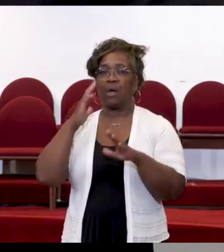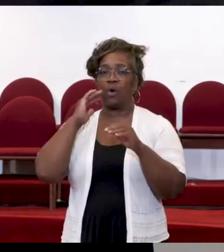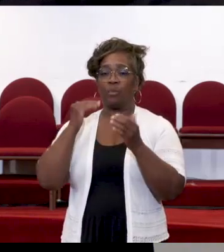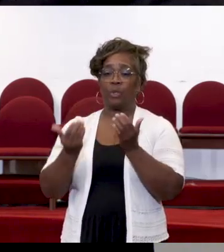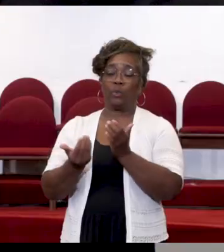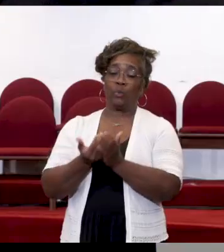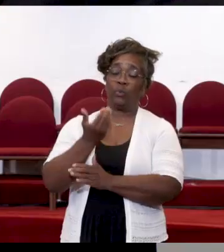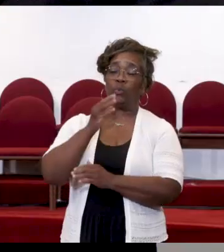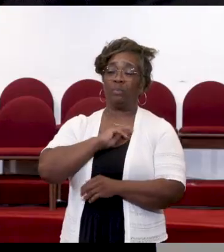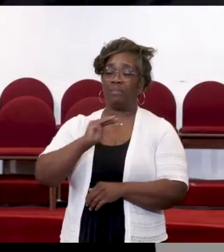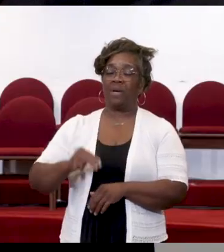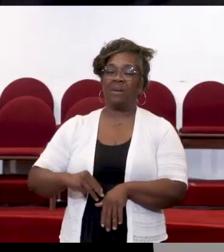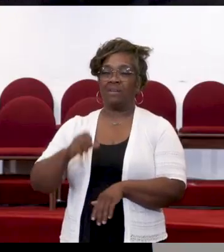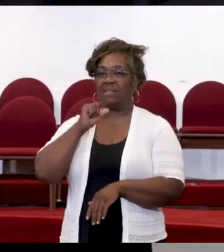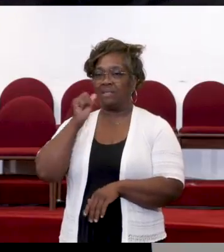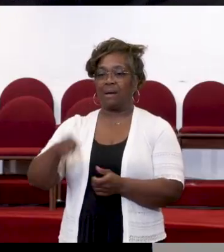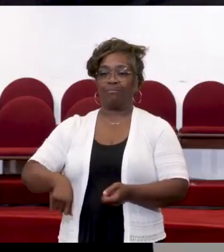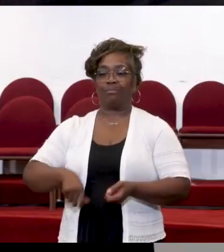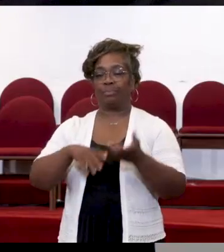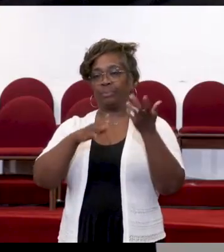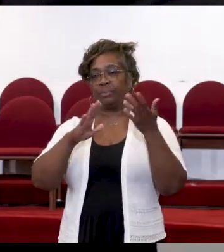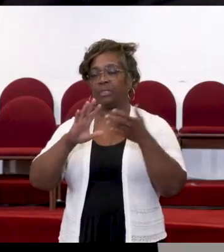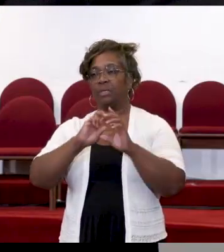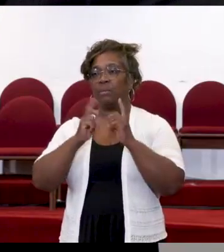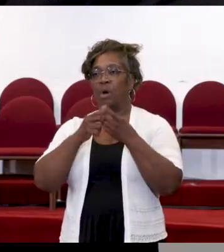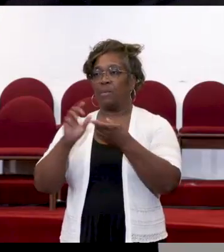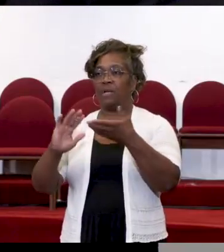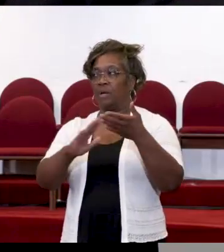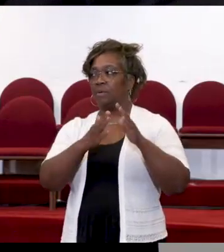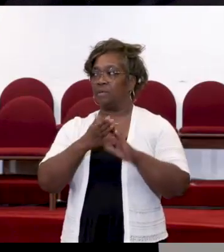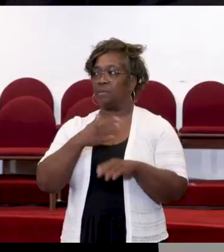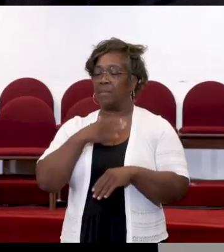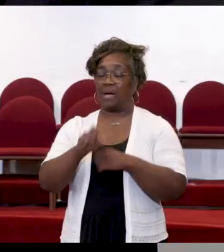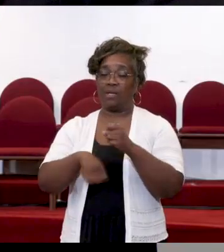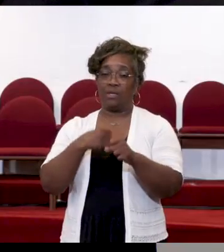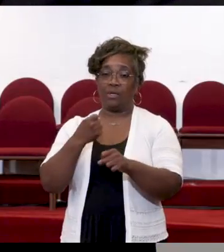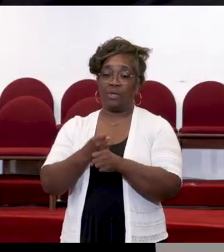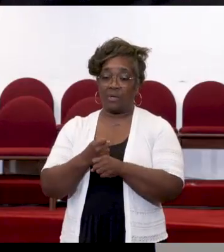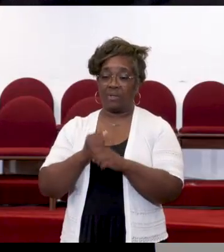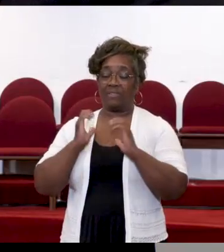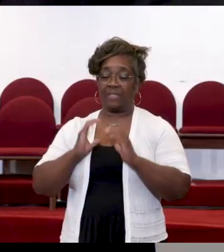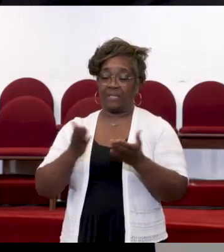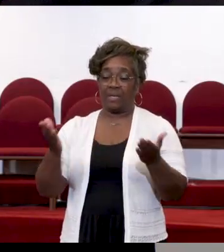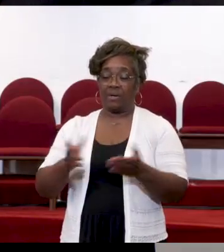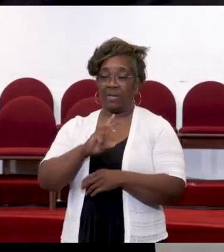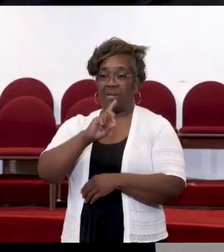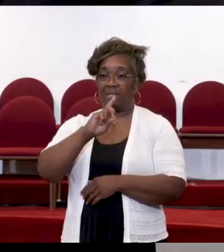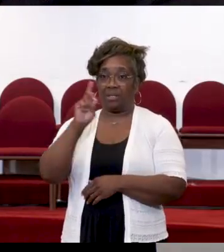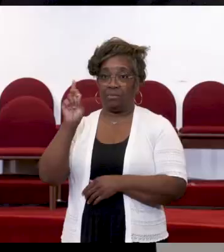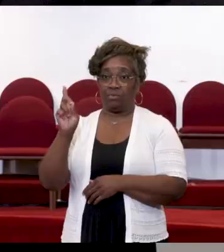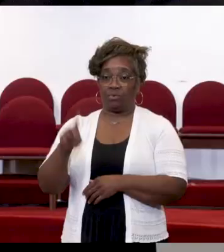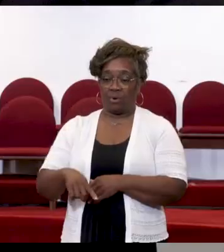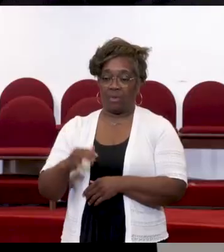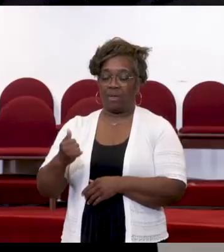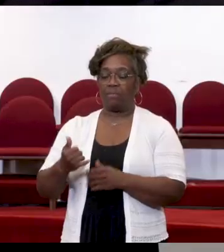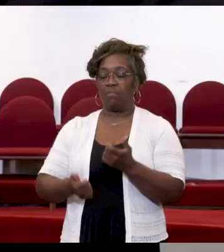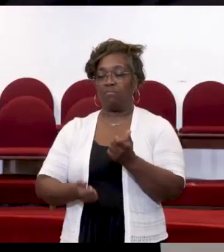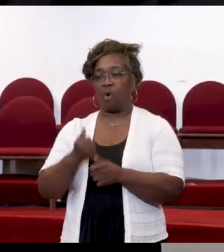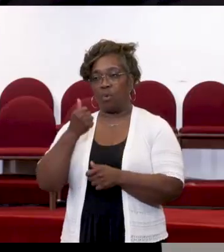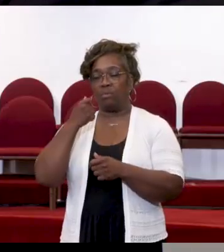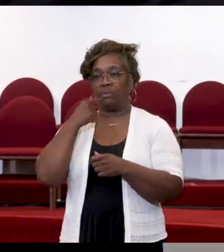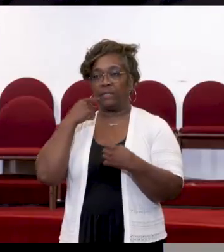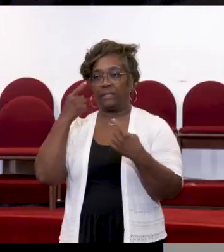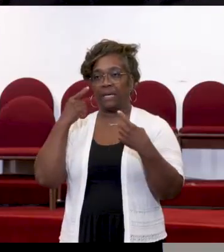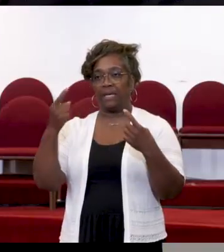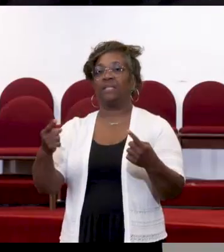because in my years as a citizen here in Detroit, it's been one of the most effective departments for connecting the citizens